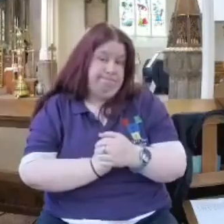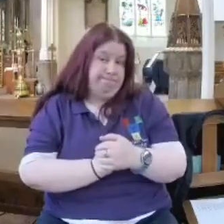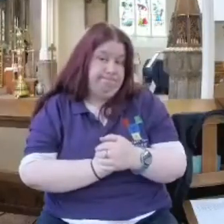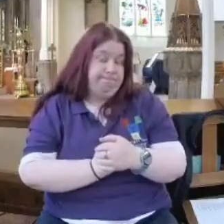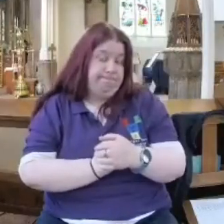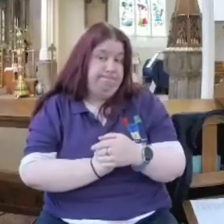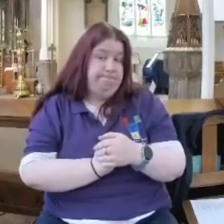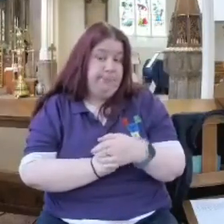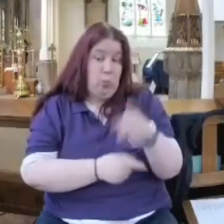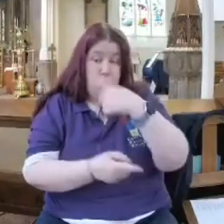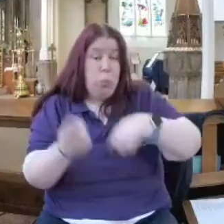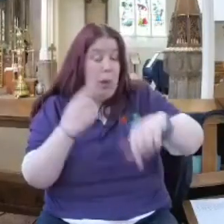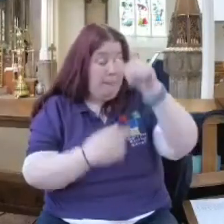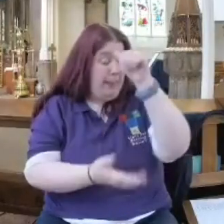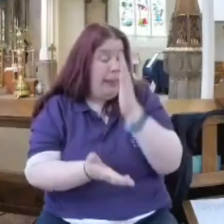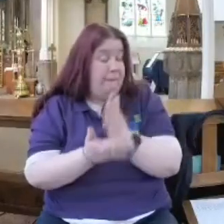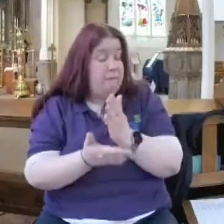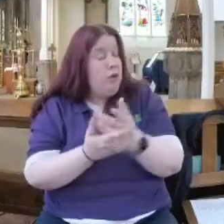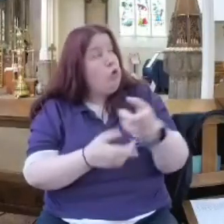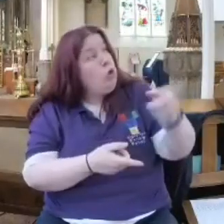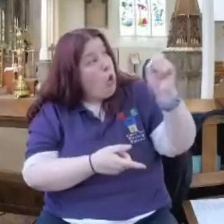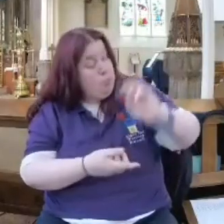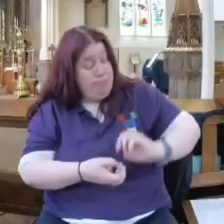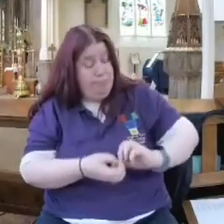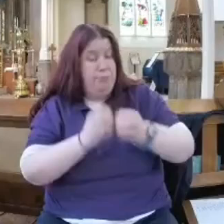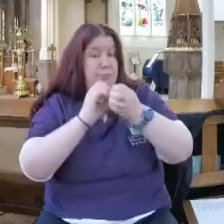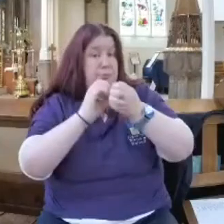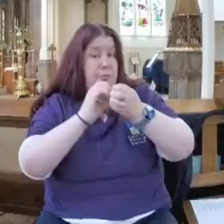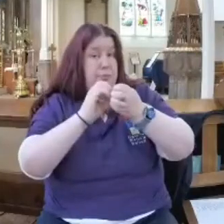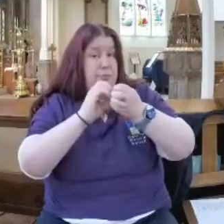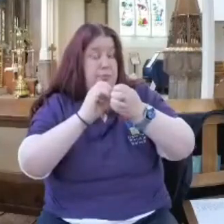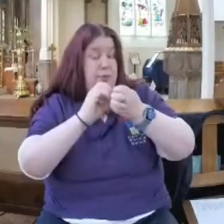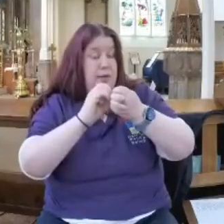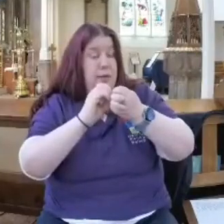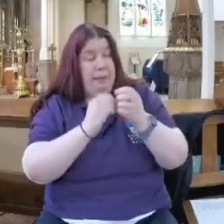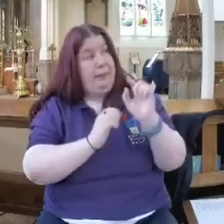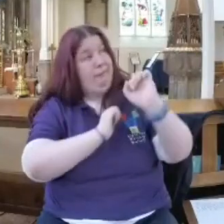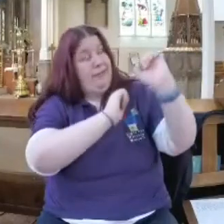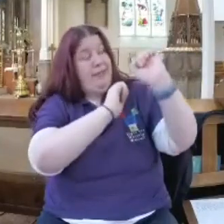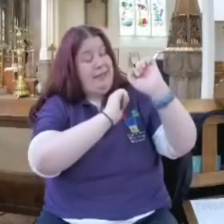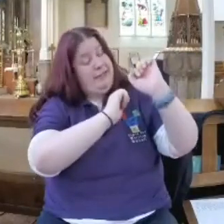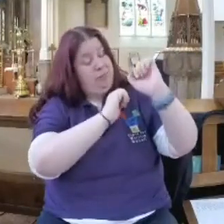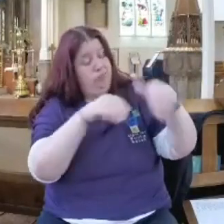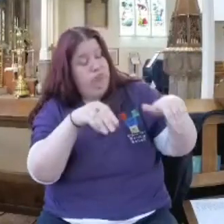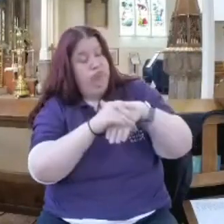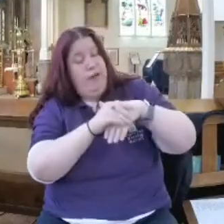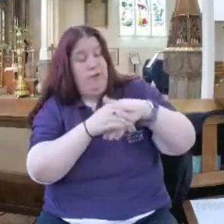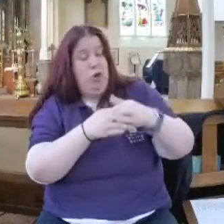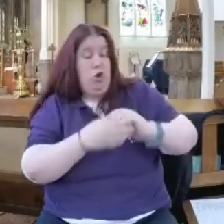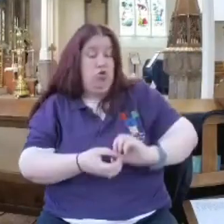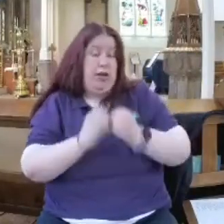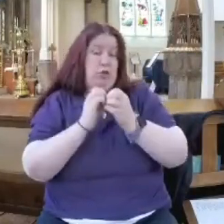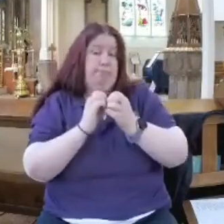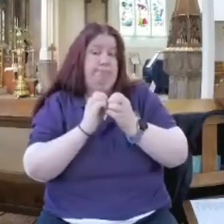And we believe in God, the Maker. And this speaks of God's role in creation. Excuse